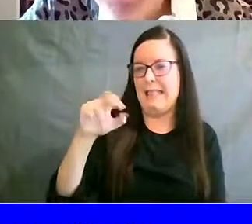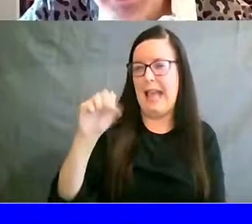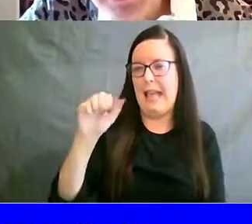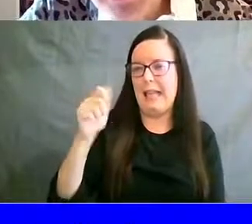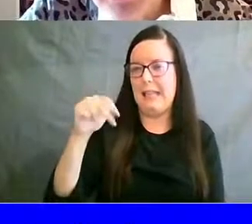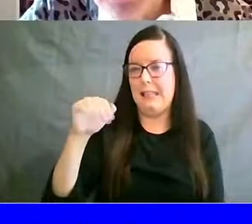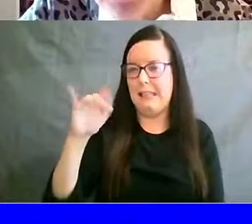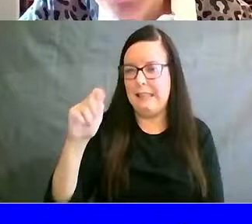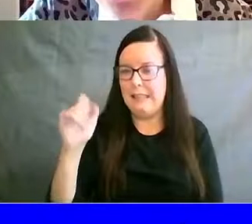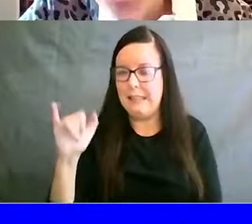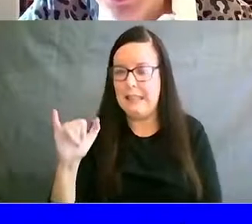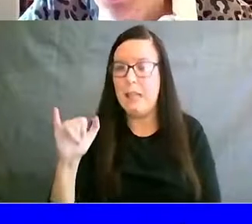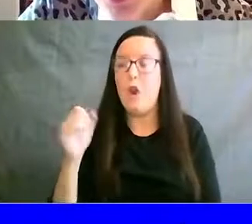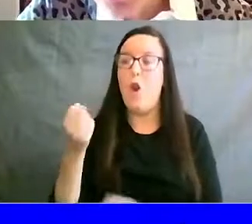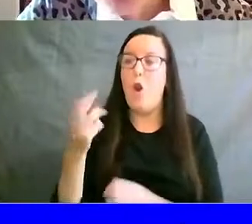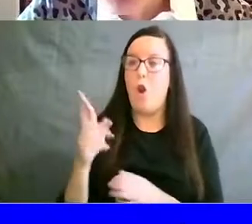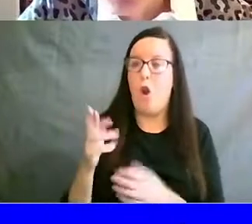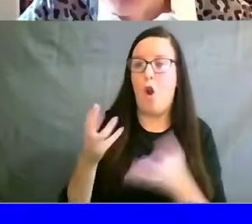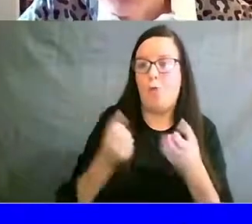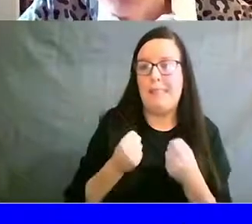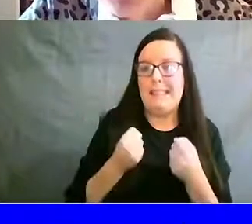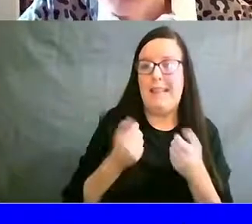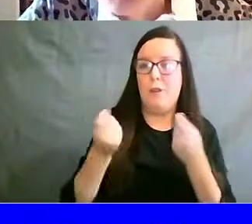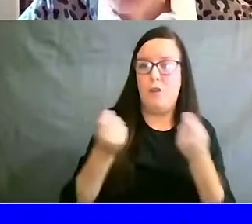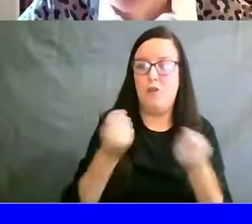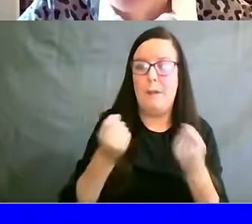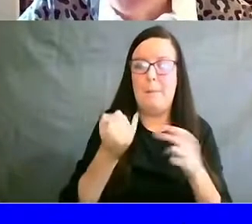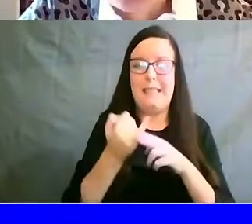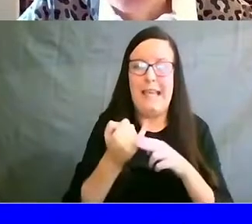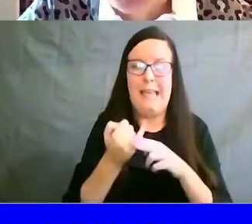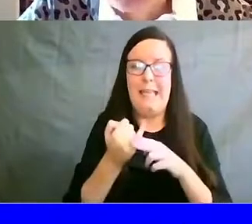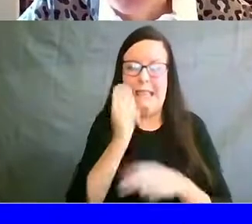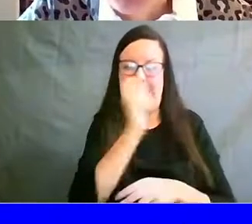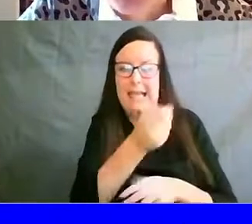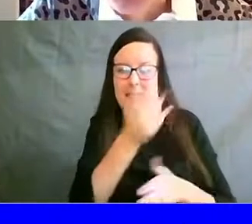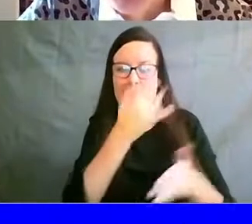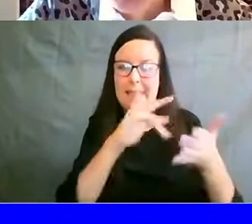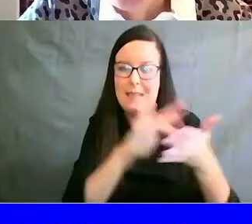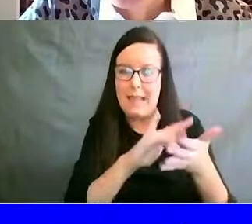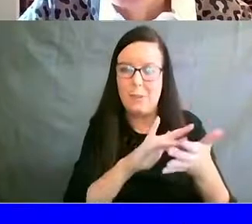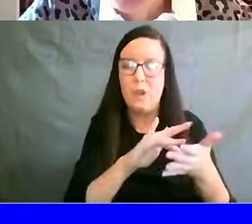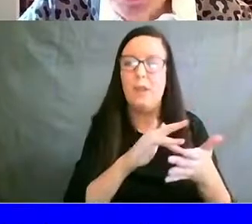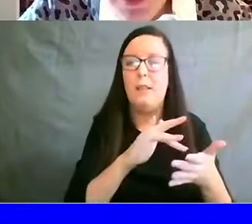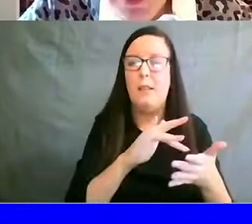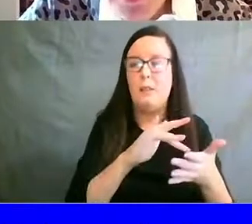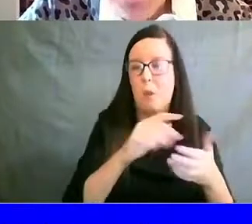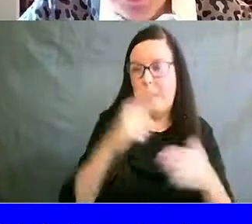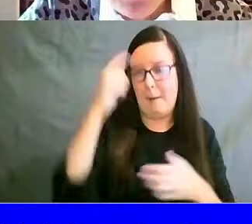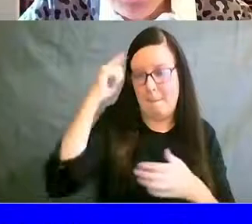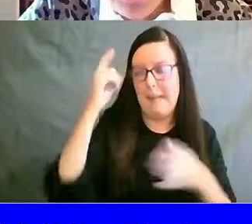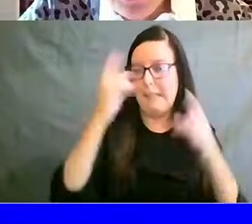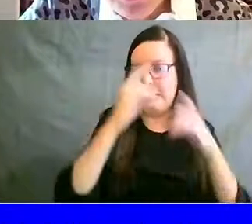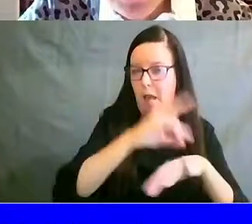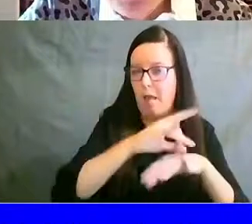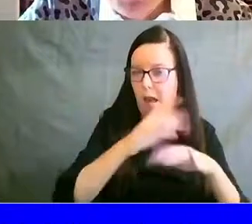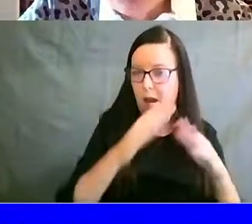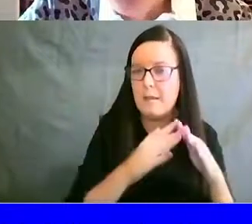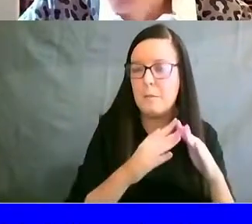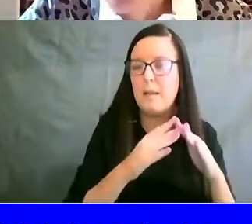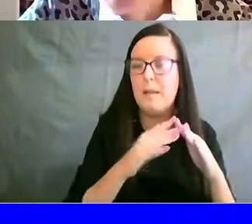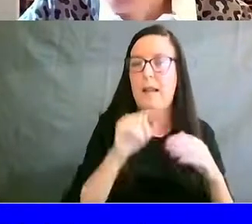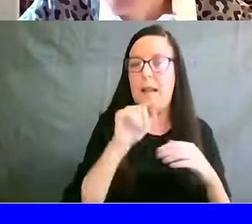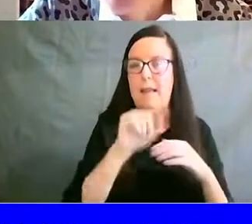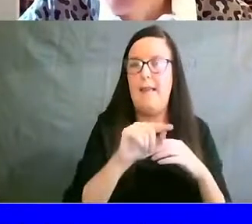receiving treatment in the designated centre, which is only the central mental hospital. So it would retain that